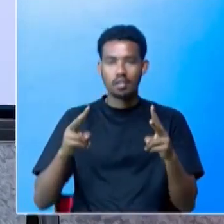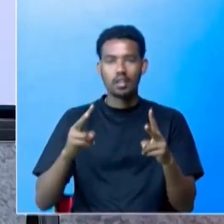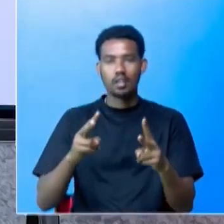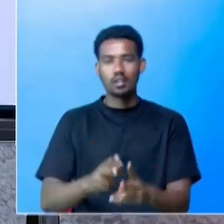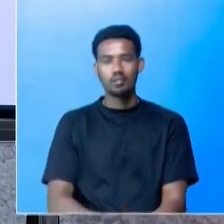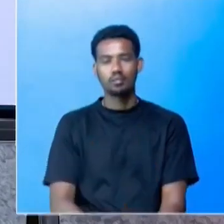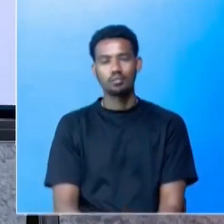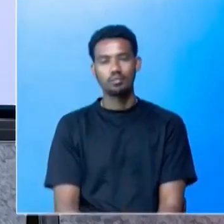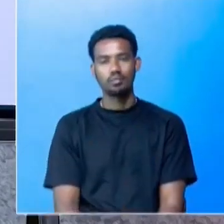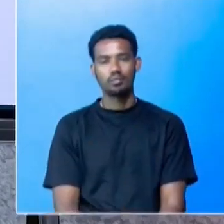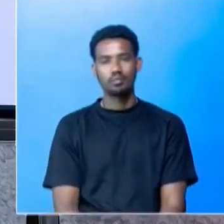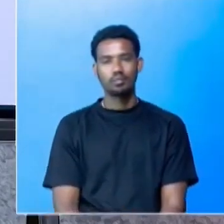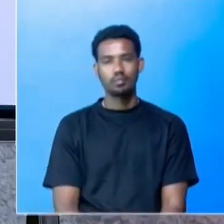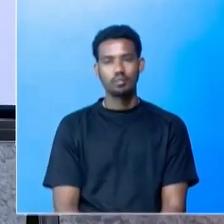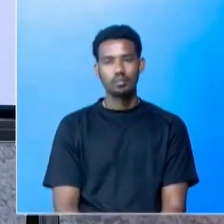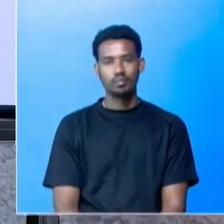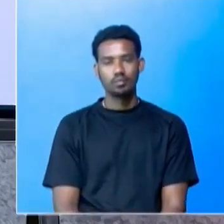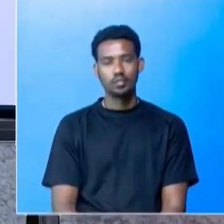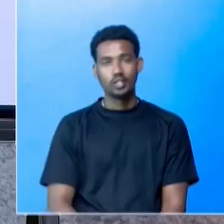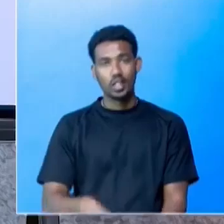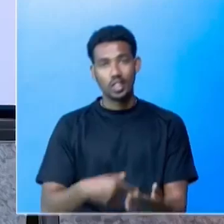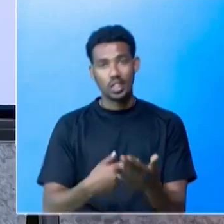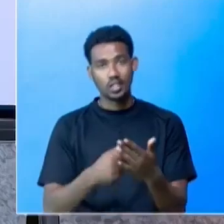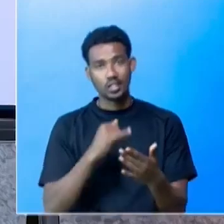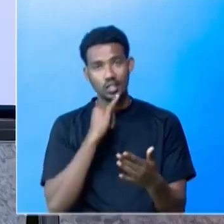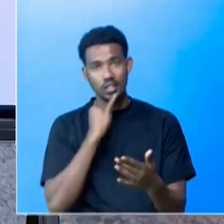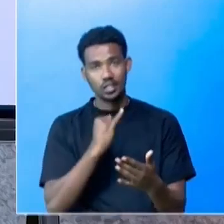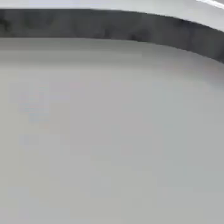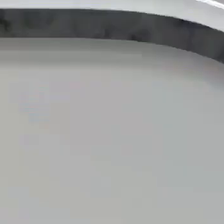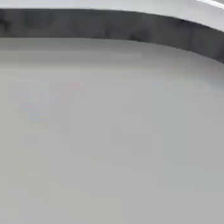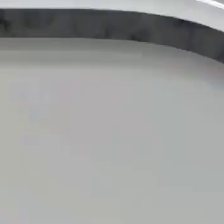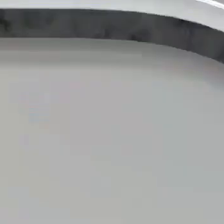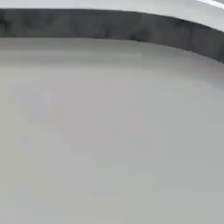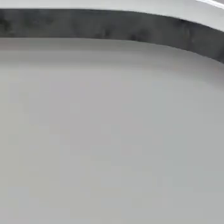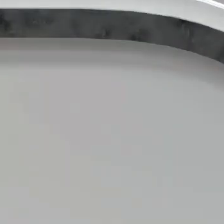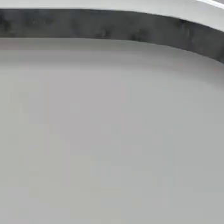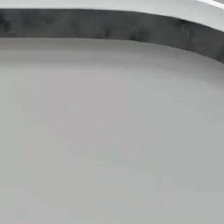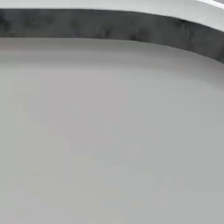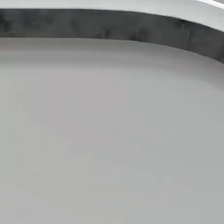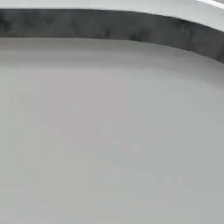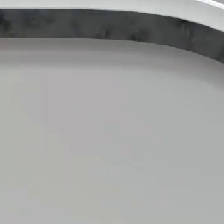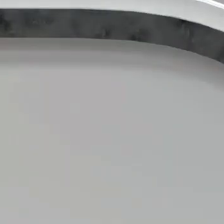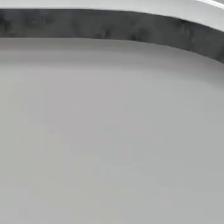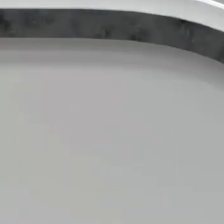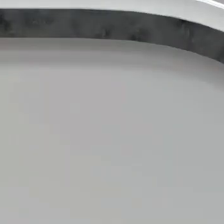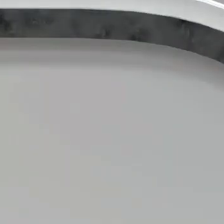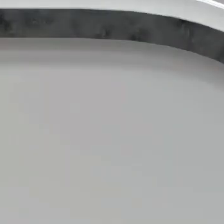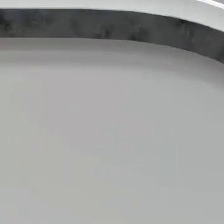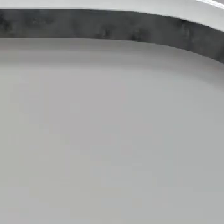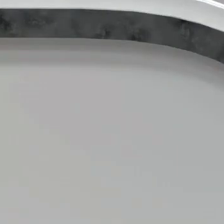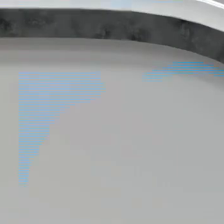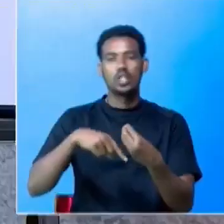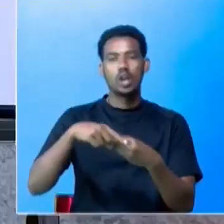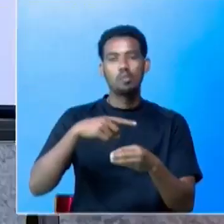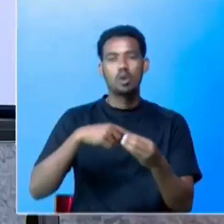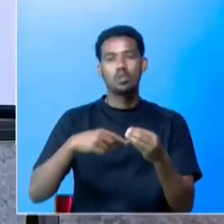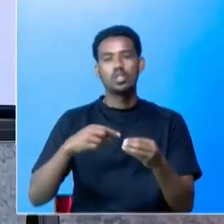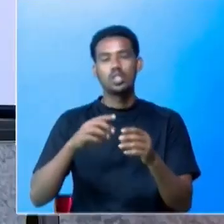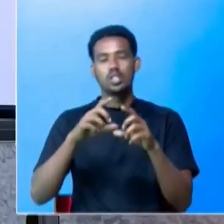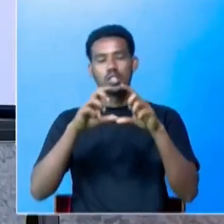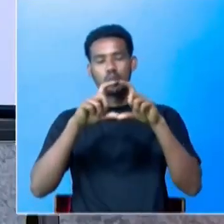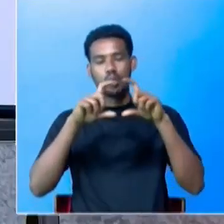my cat so much. This is the closing, the conclusion about the